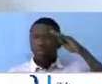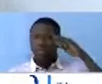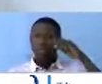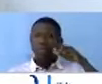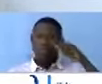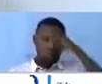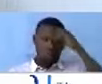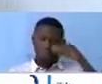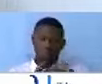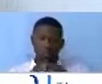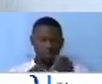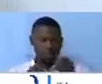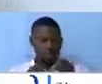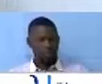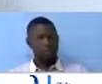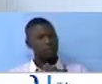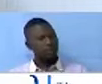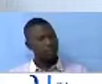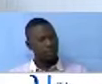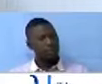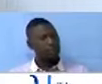not,